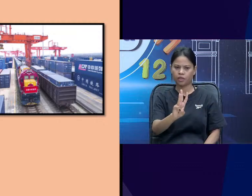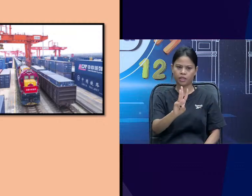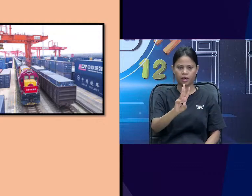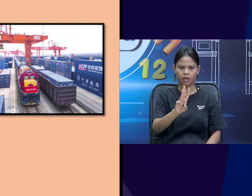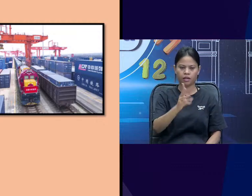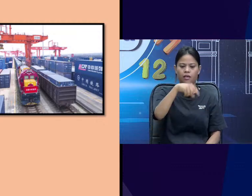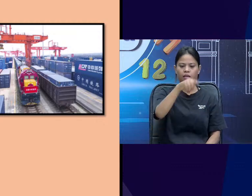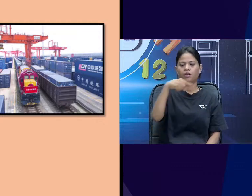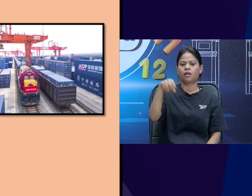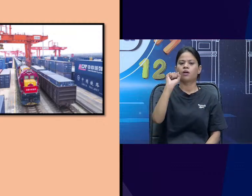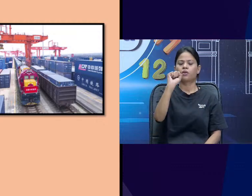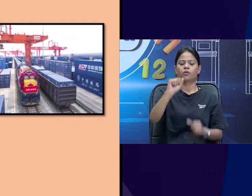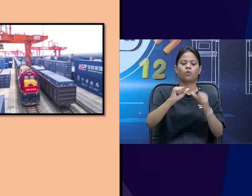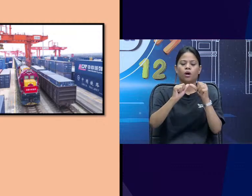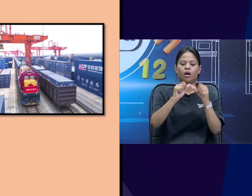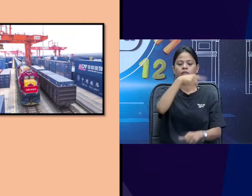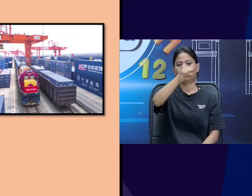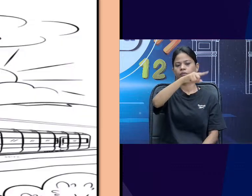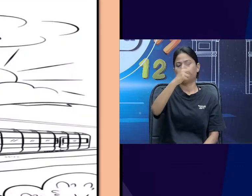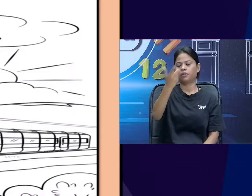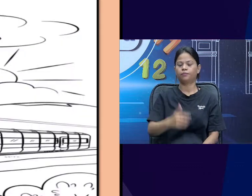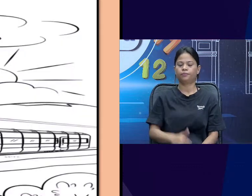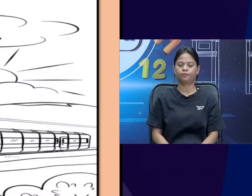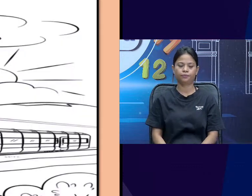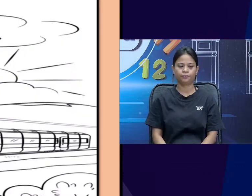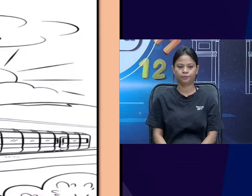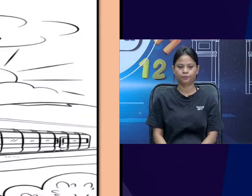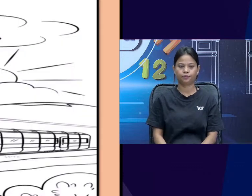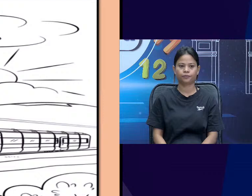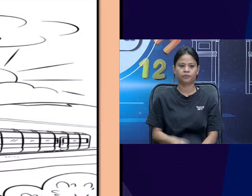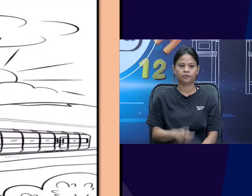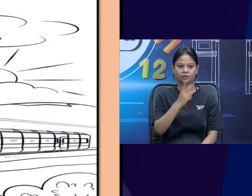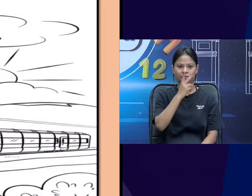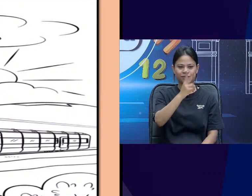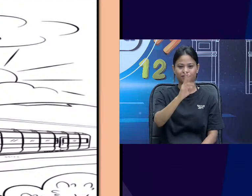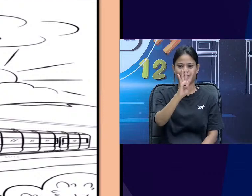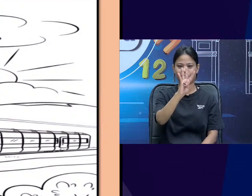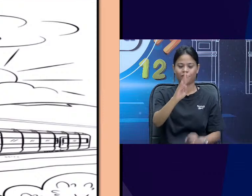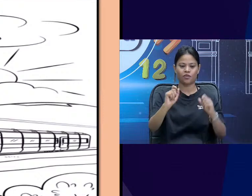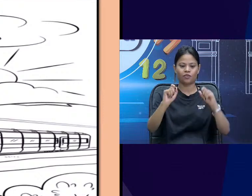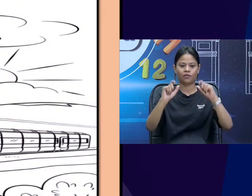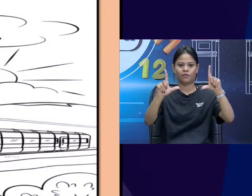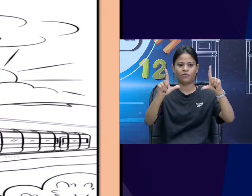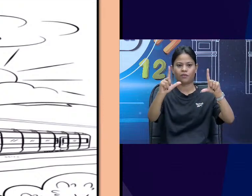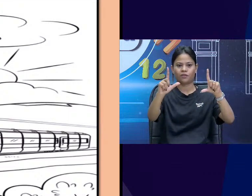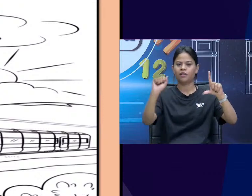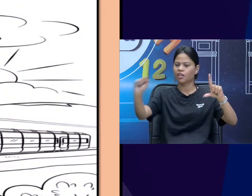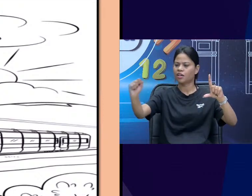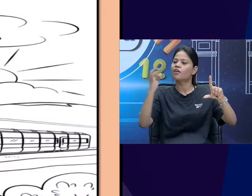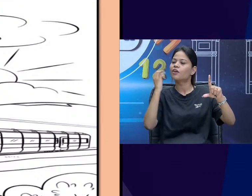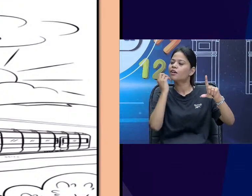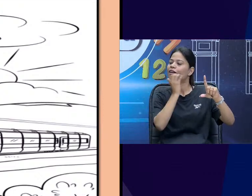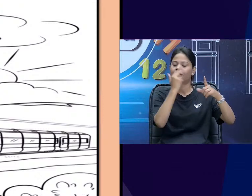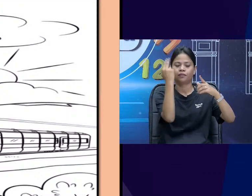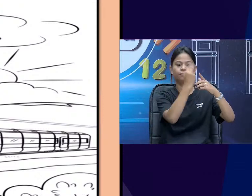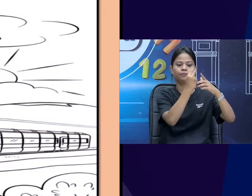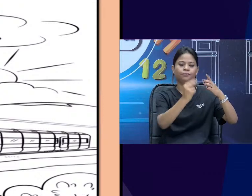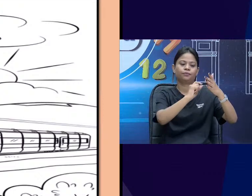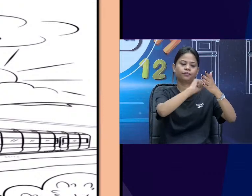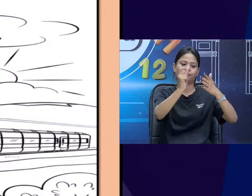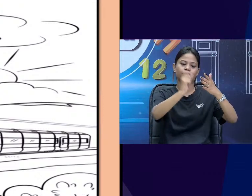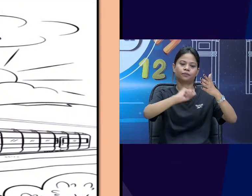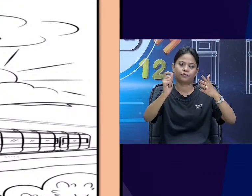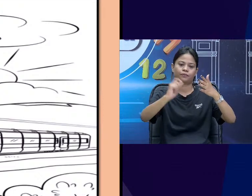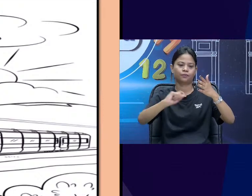Okay. Now I have given you a picture. You can color this picture as per your wish and submit it.